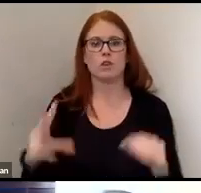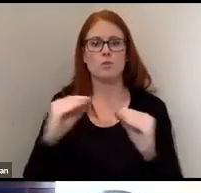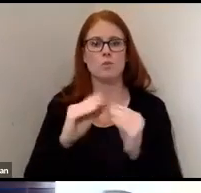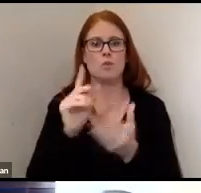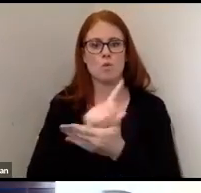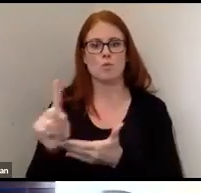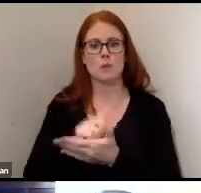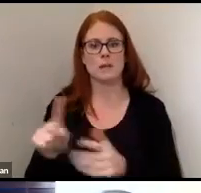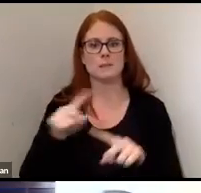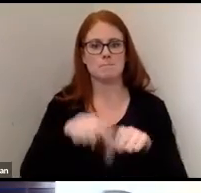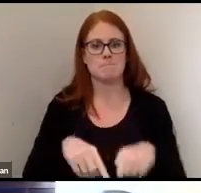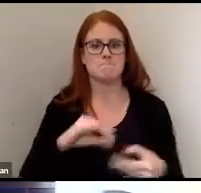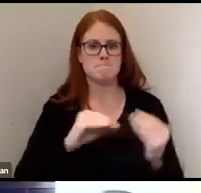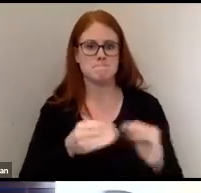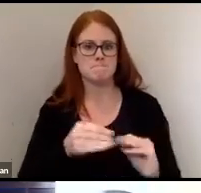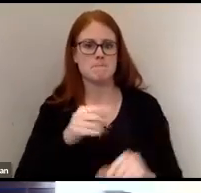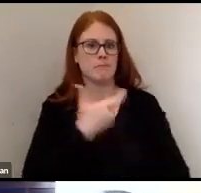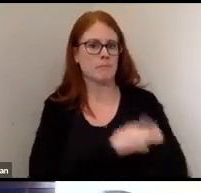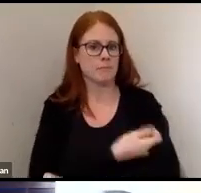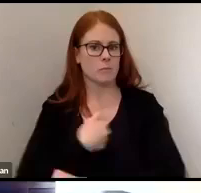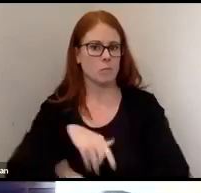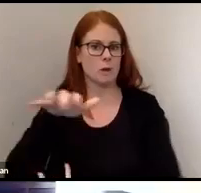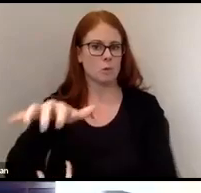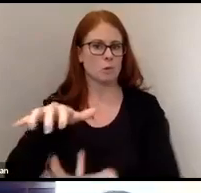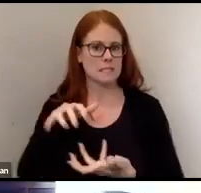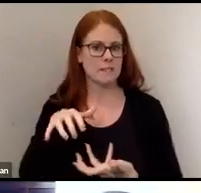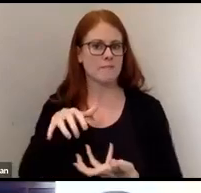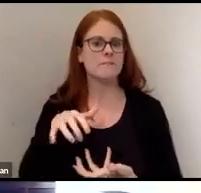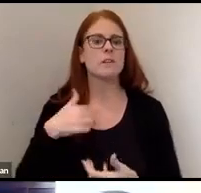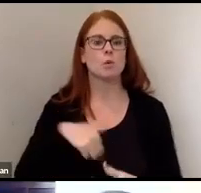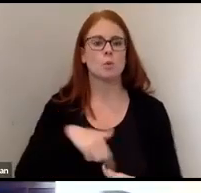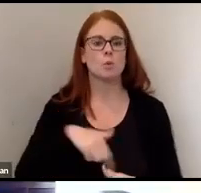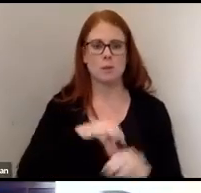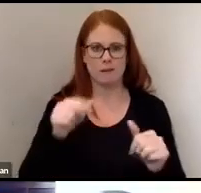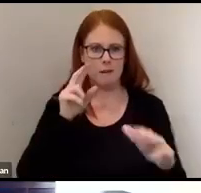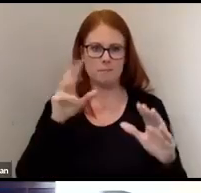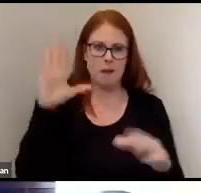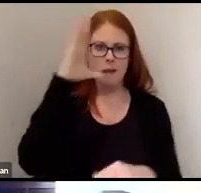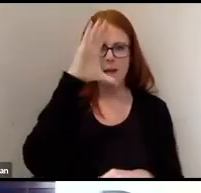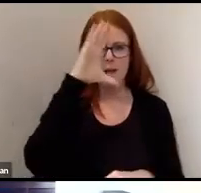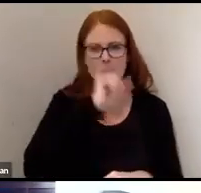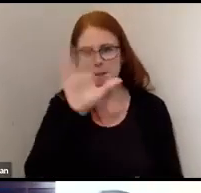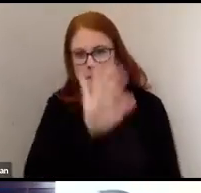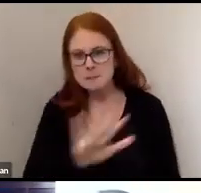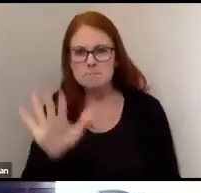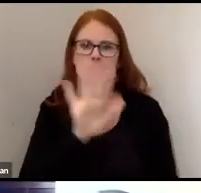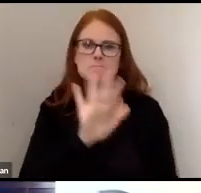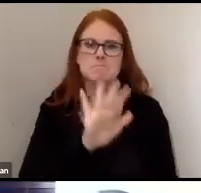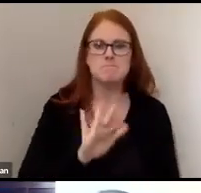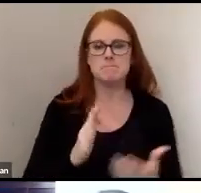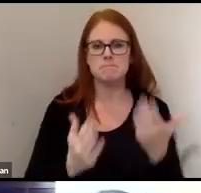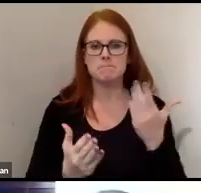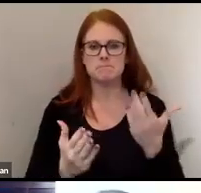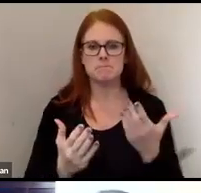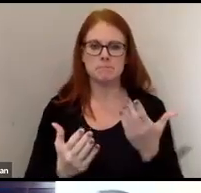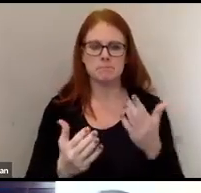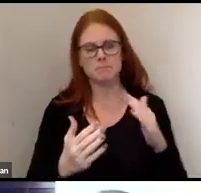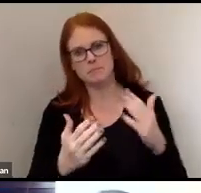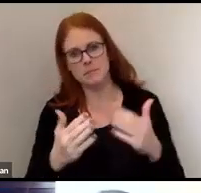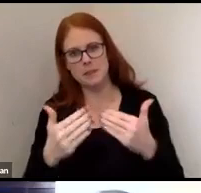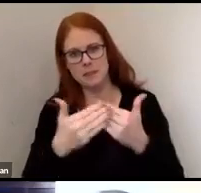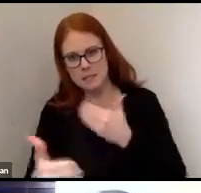on the number of vaccines that we're getting, and we can estimate, hey, we have this, perhaps this many people